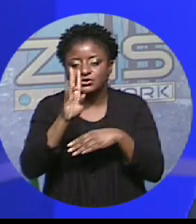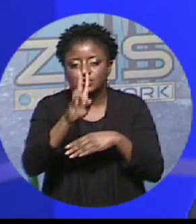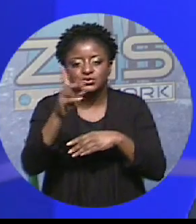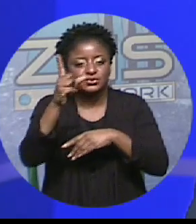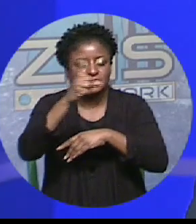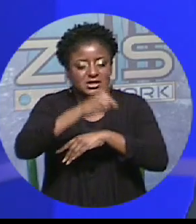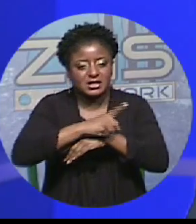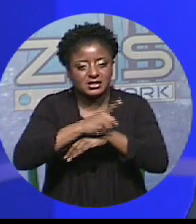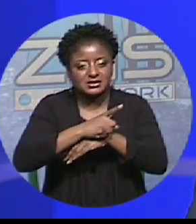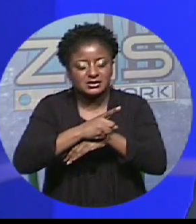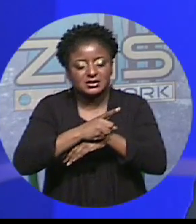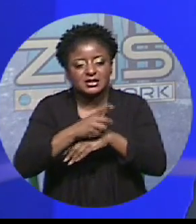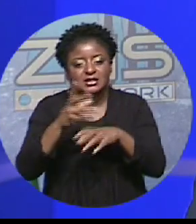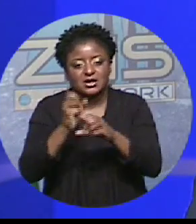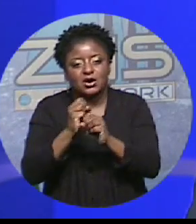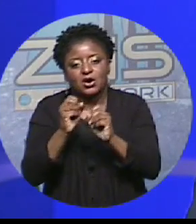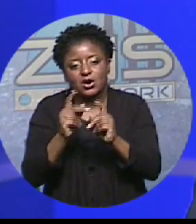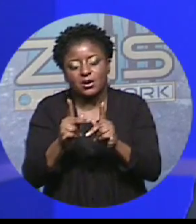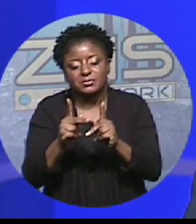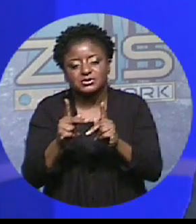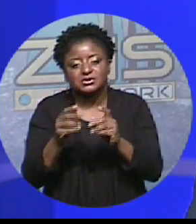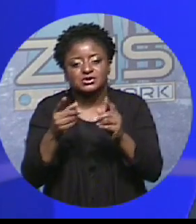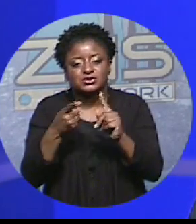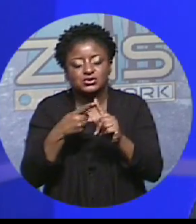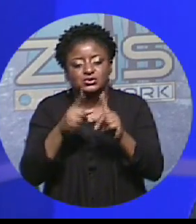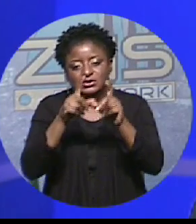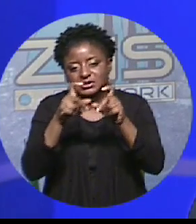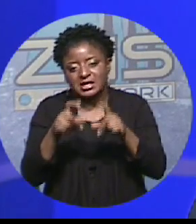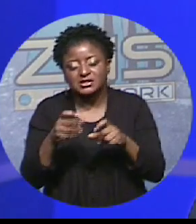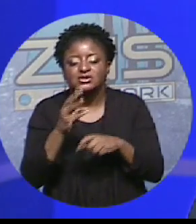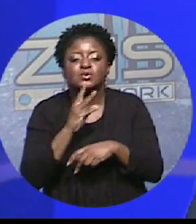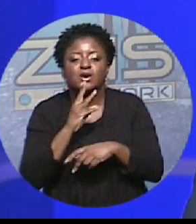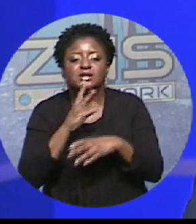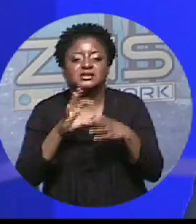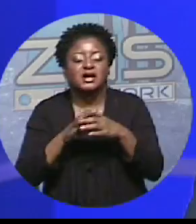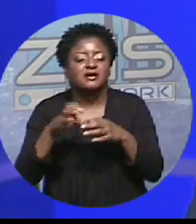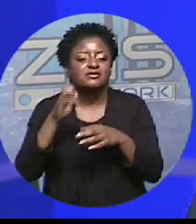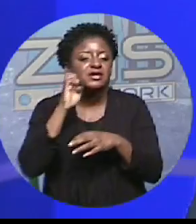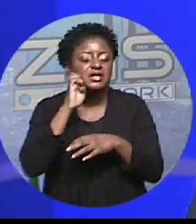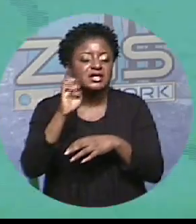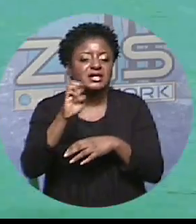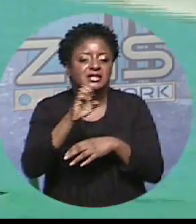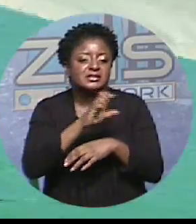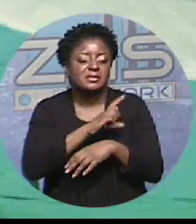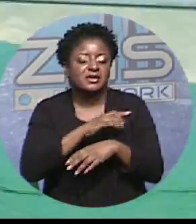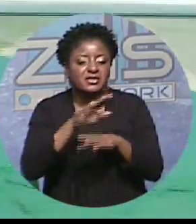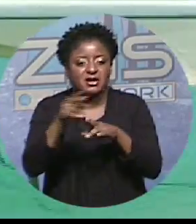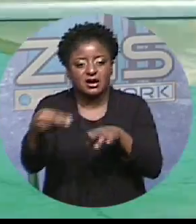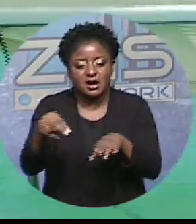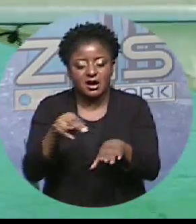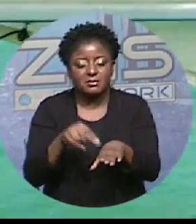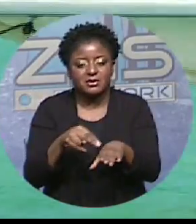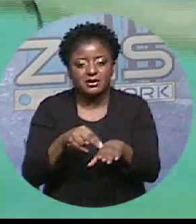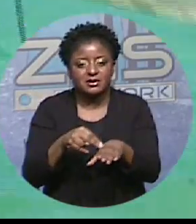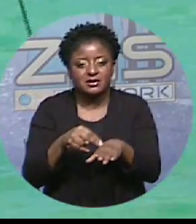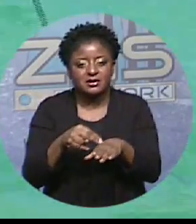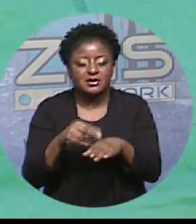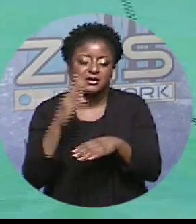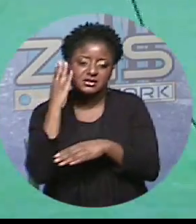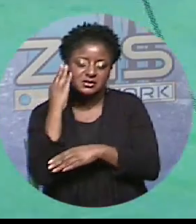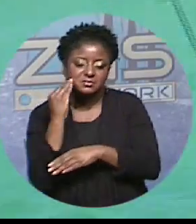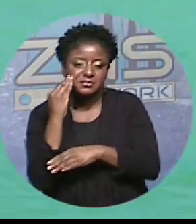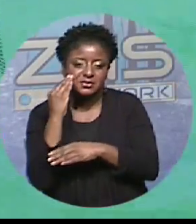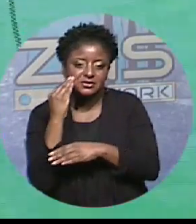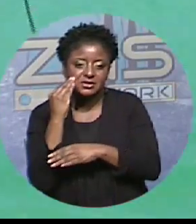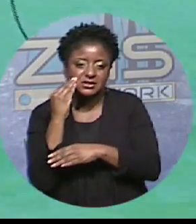waters of Elizabeth Harbour. Our Julian Gibson was in Exuma, and he tells us who the big winner was. Jared, veteran sailor Leslie